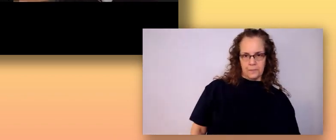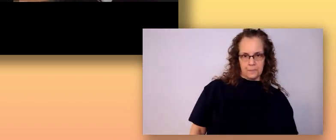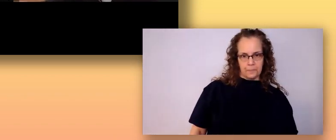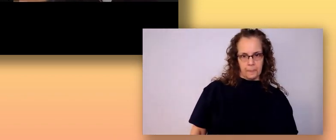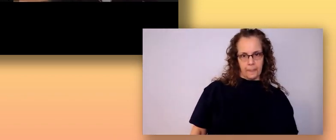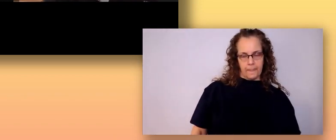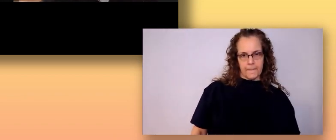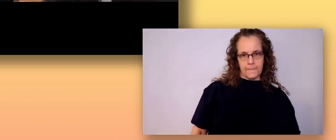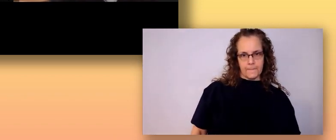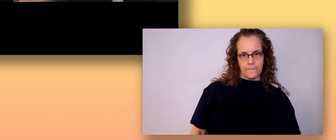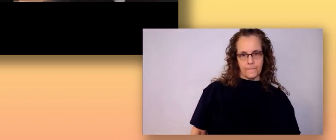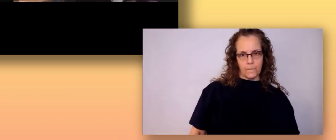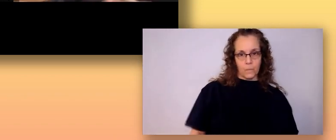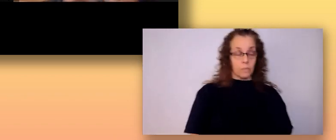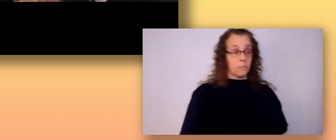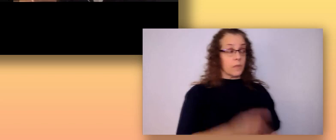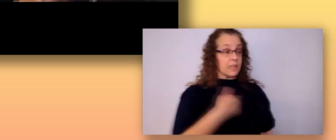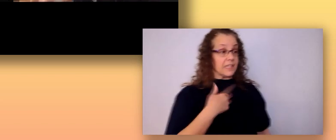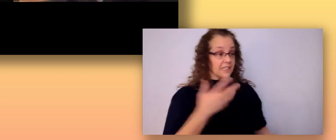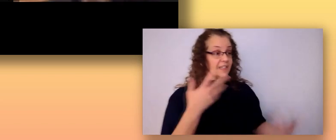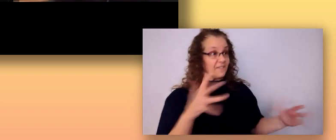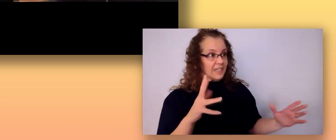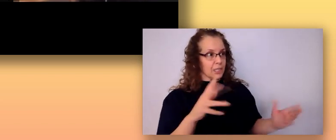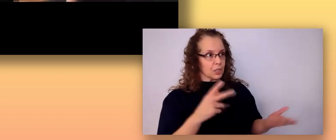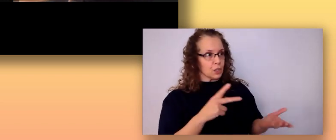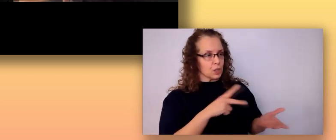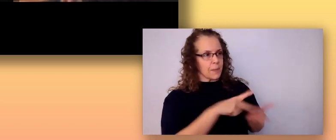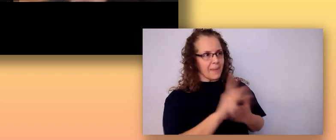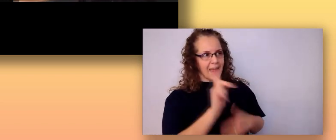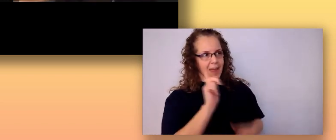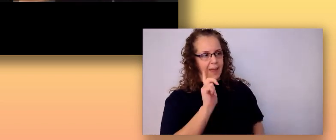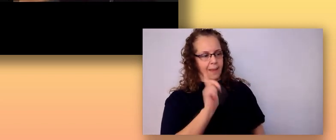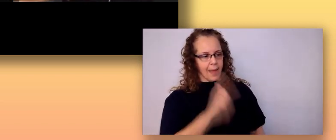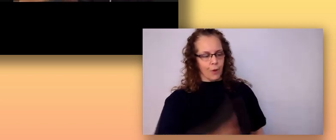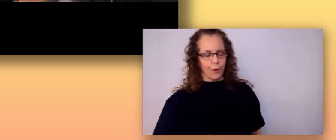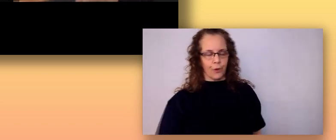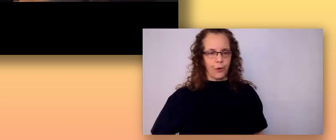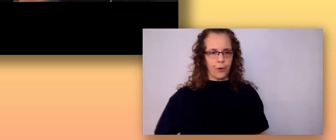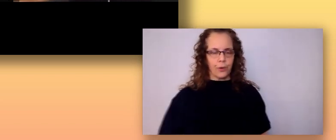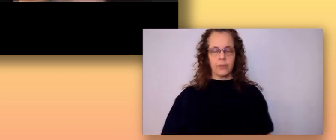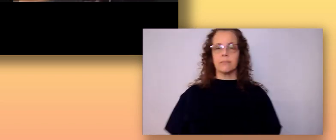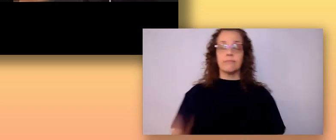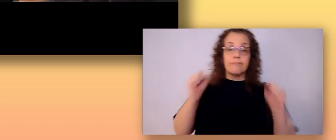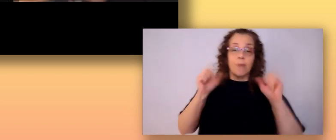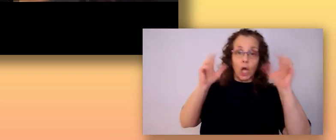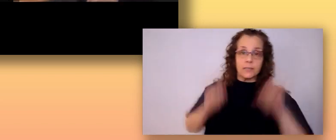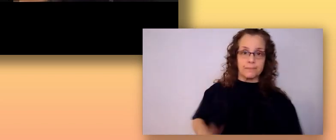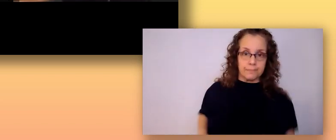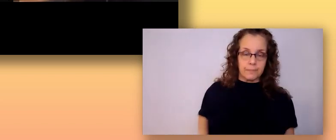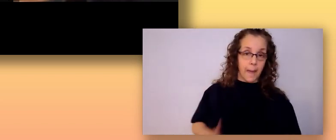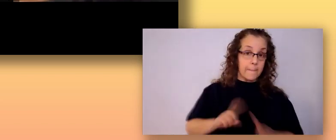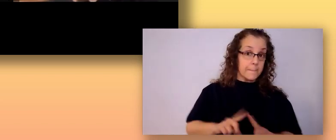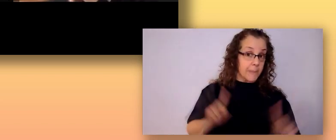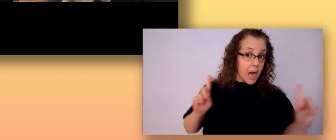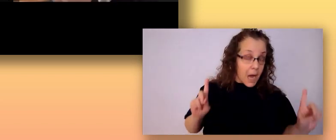At least we got this done. Turn this in later today. Awesome. But